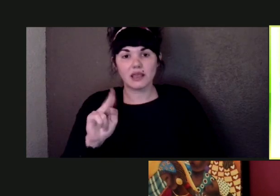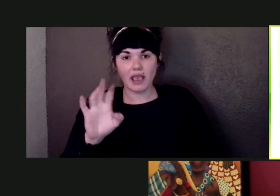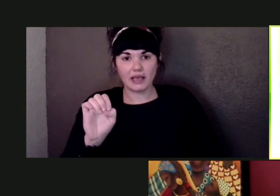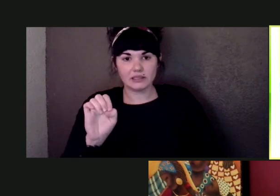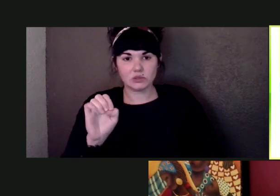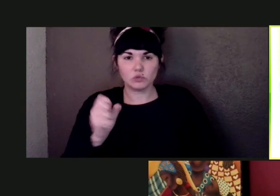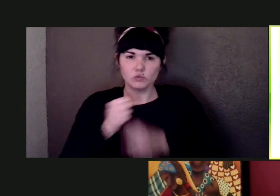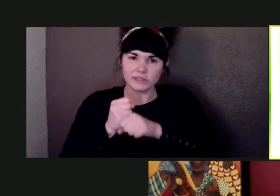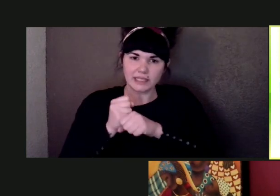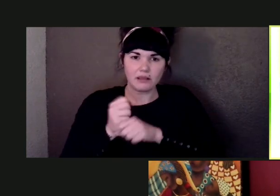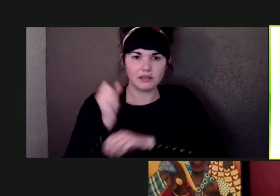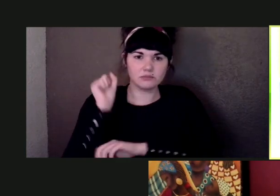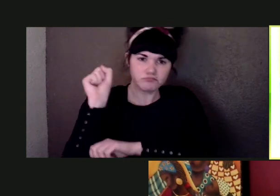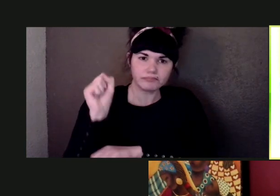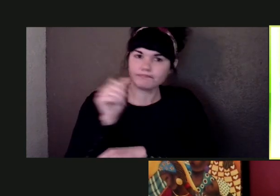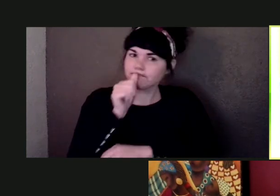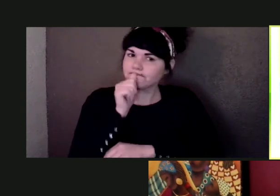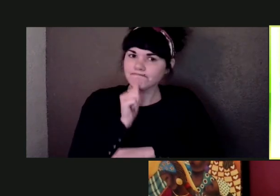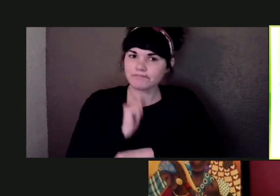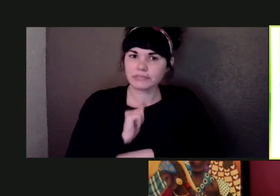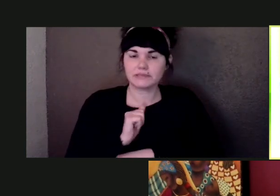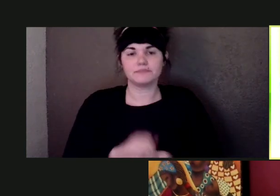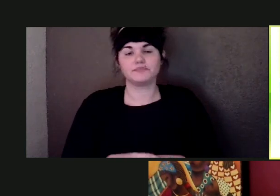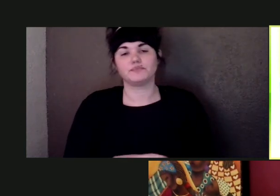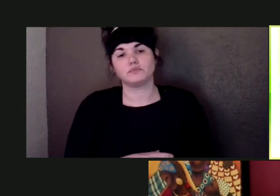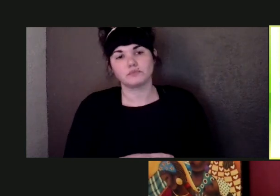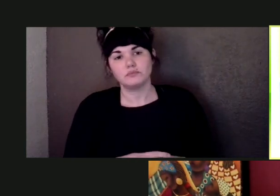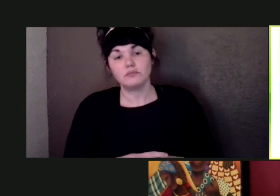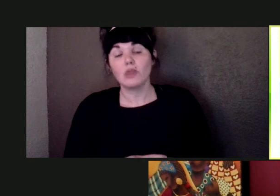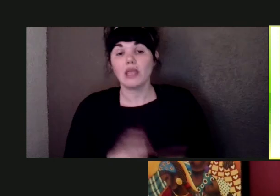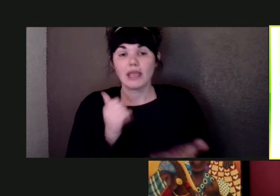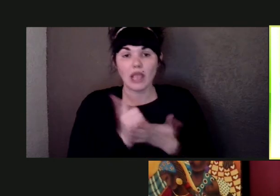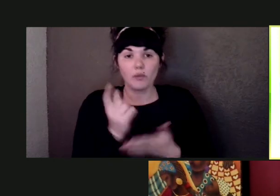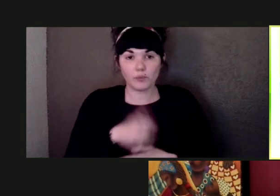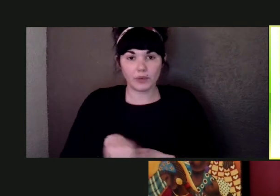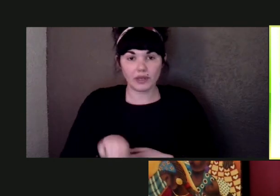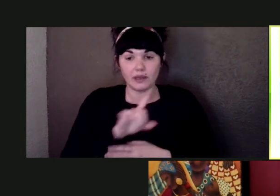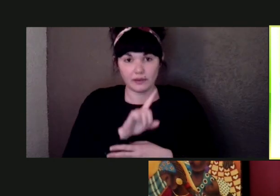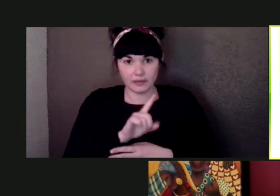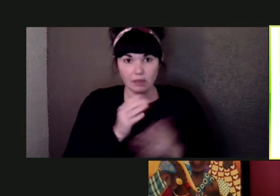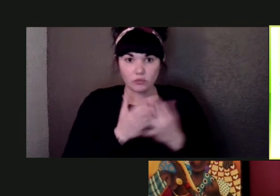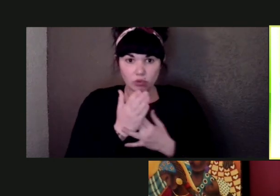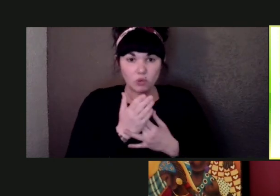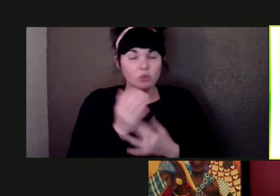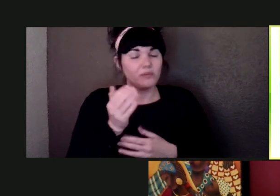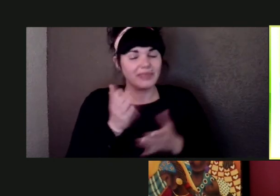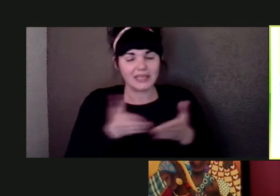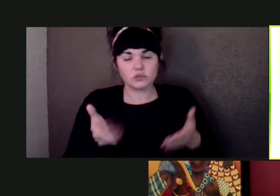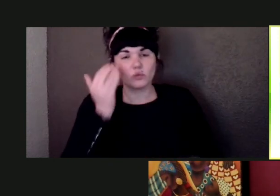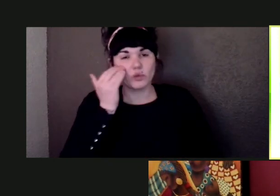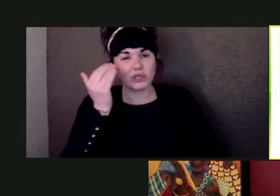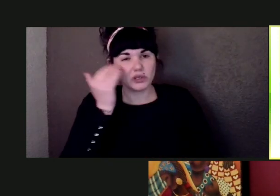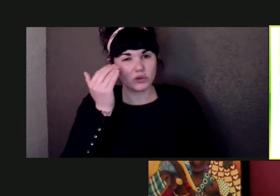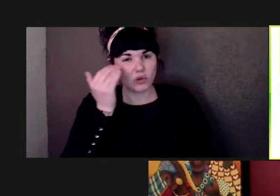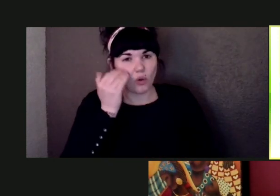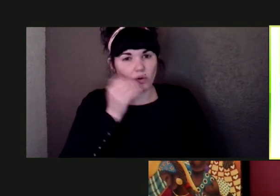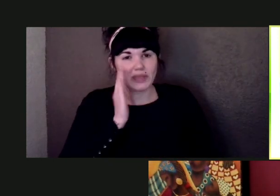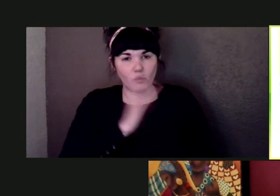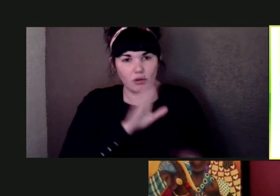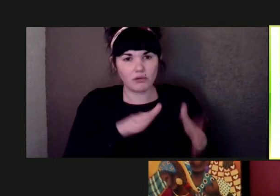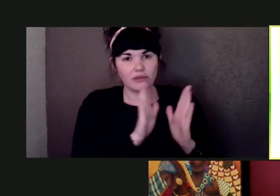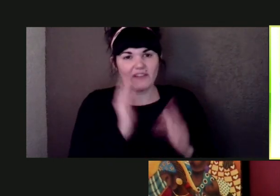to face the things that we know they're going to face in, uh, the near future. The E is embracing healthy lifestyles. And I think it was mentioned earlier on